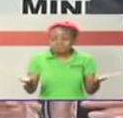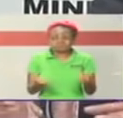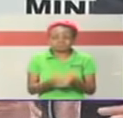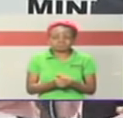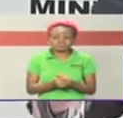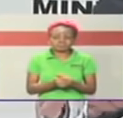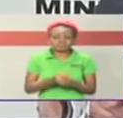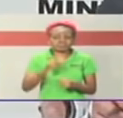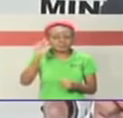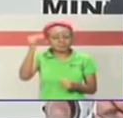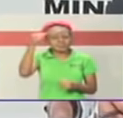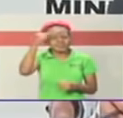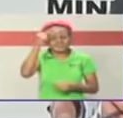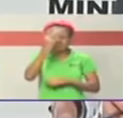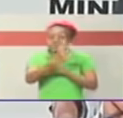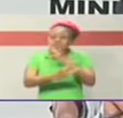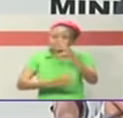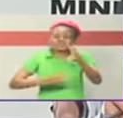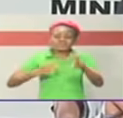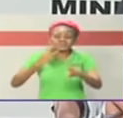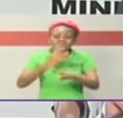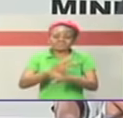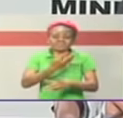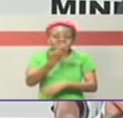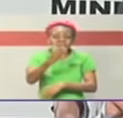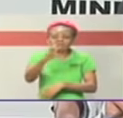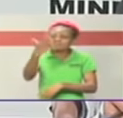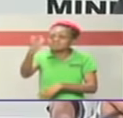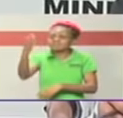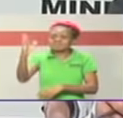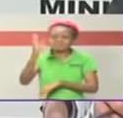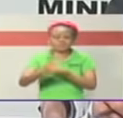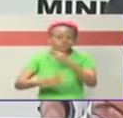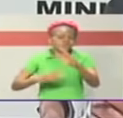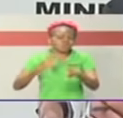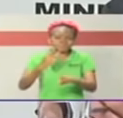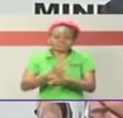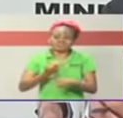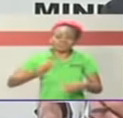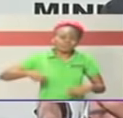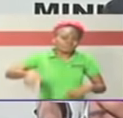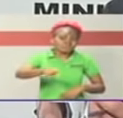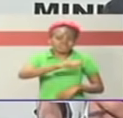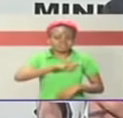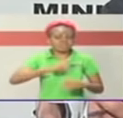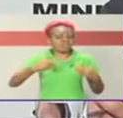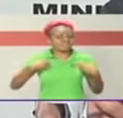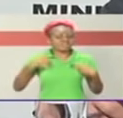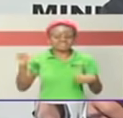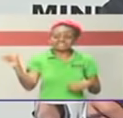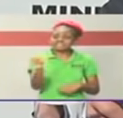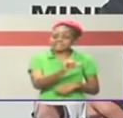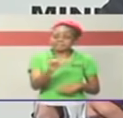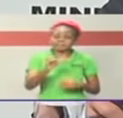Governments around the world and healthcare professionals around the world are all faced with the same issue.